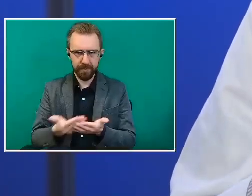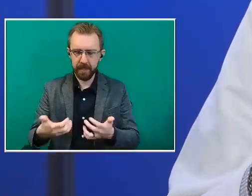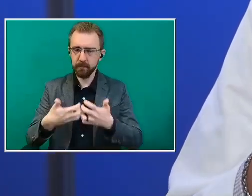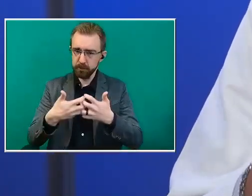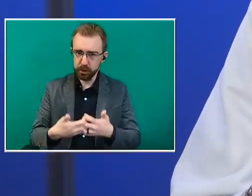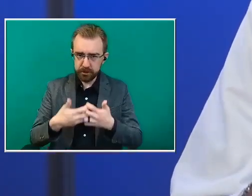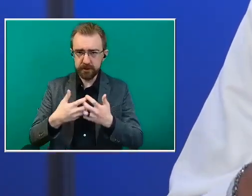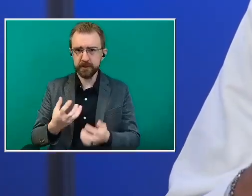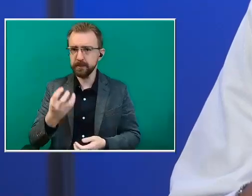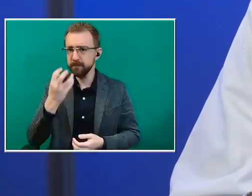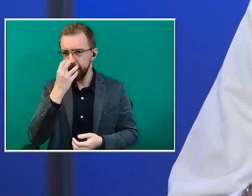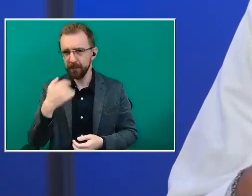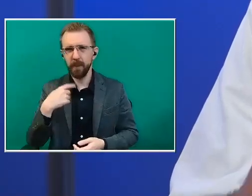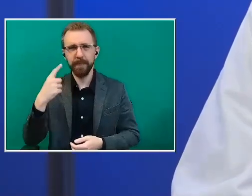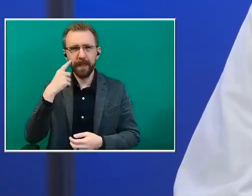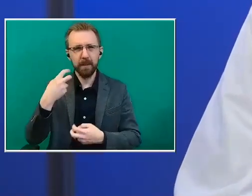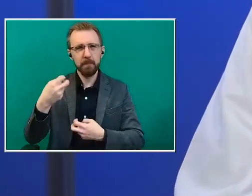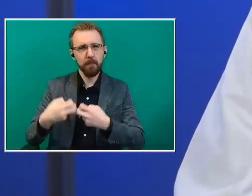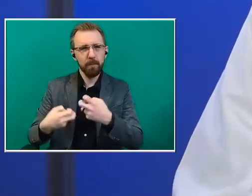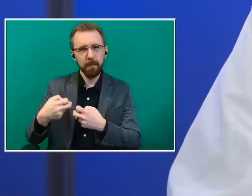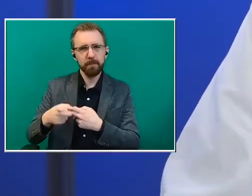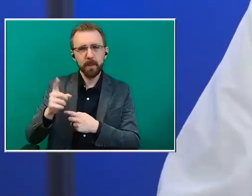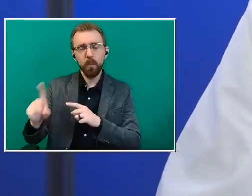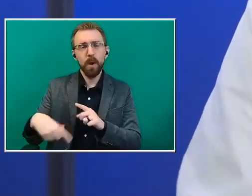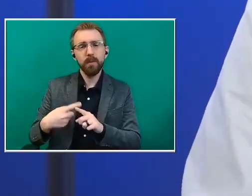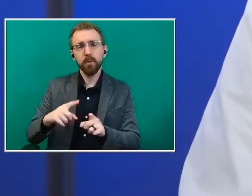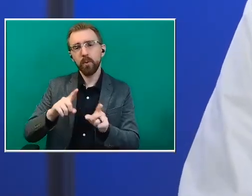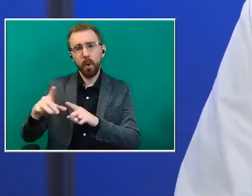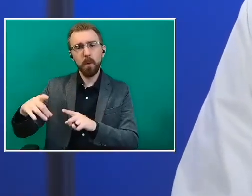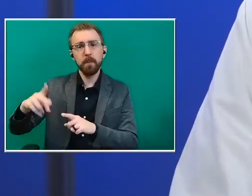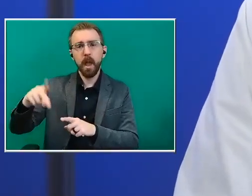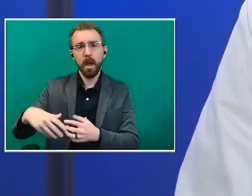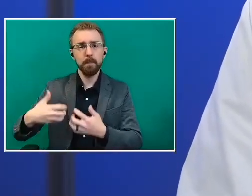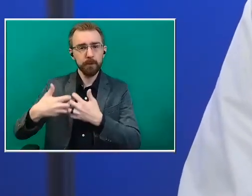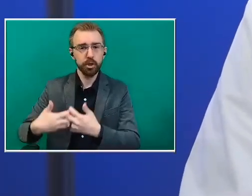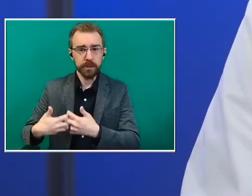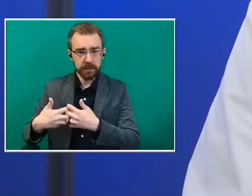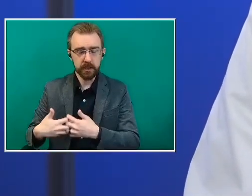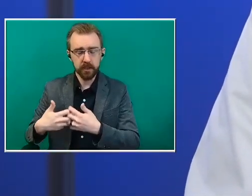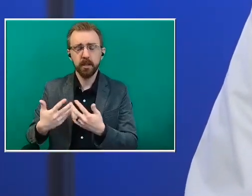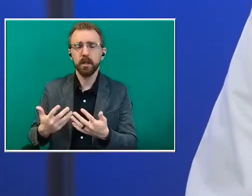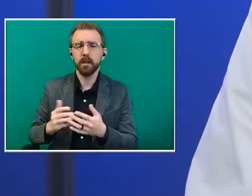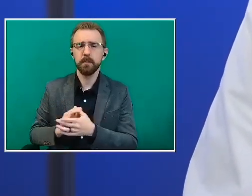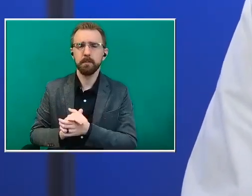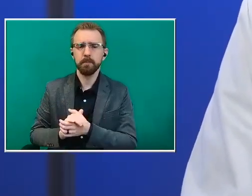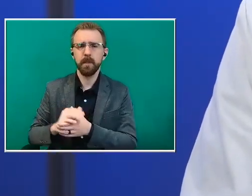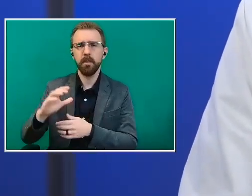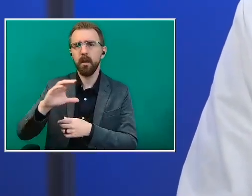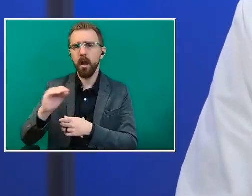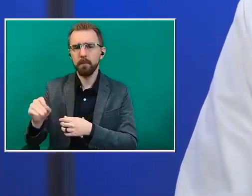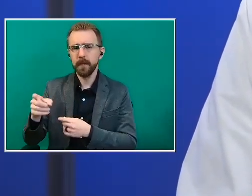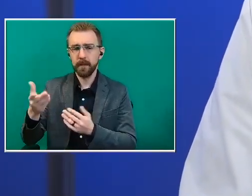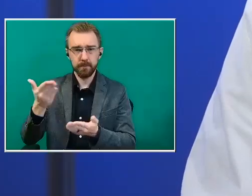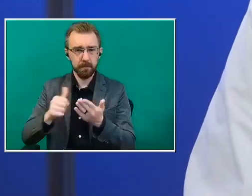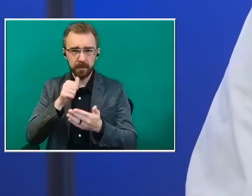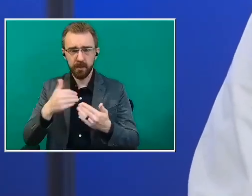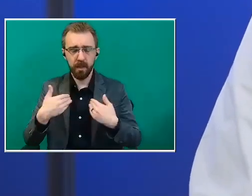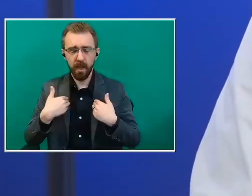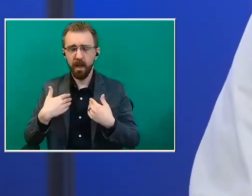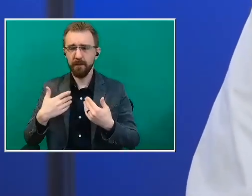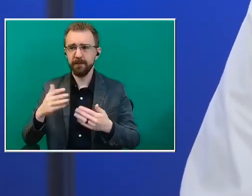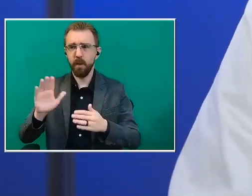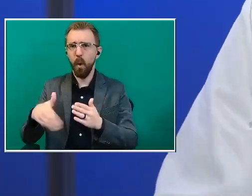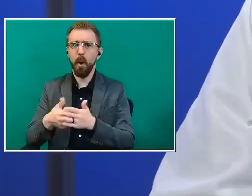think the problem there is that when you go and pick up this machine, the company there may not have explored all the options with you, but they are covered